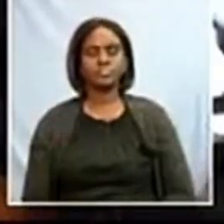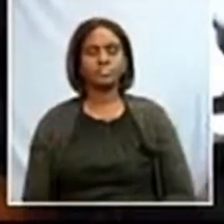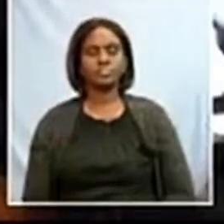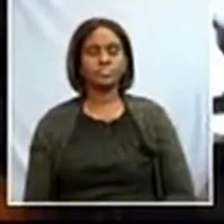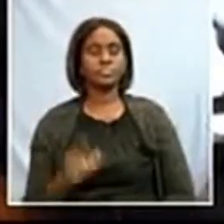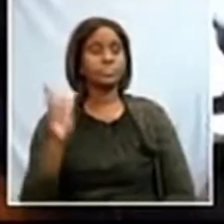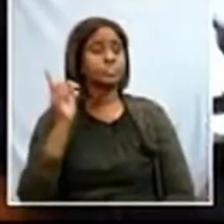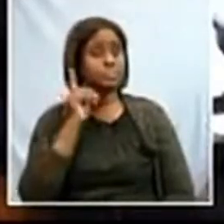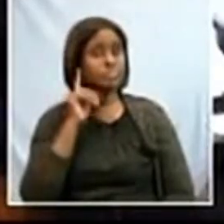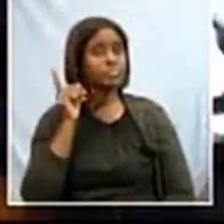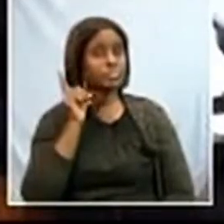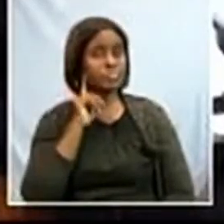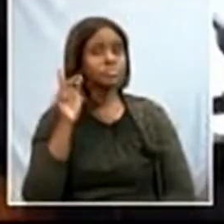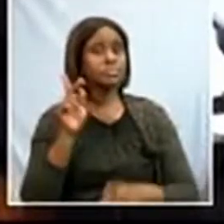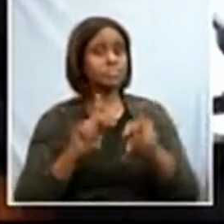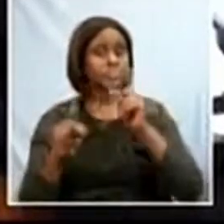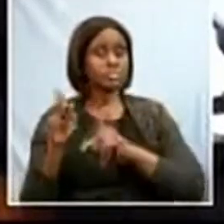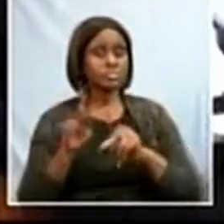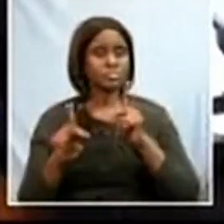here are people